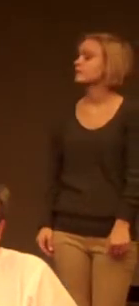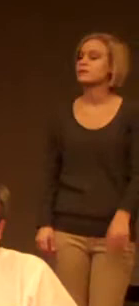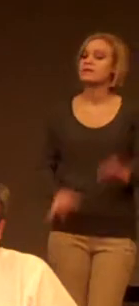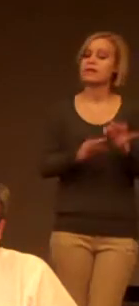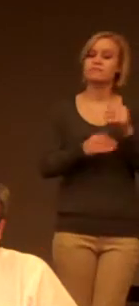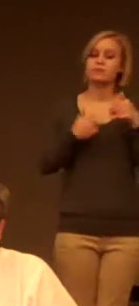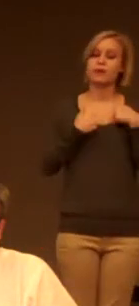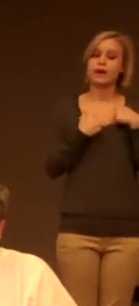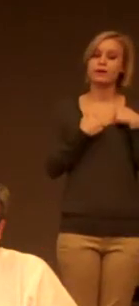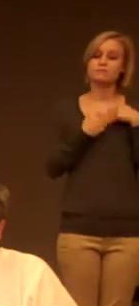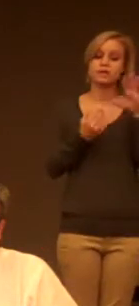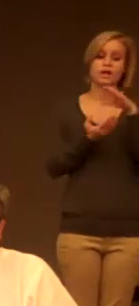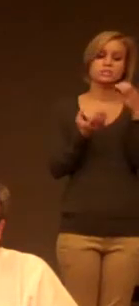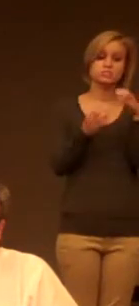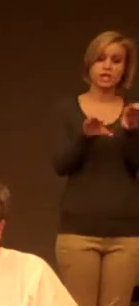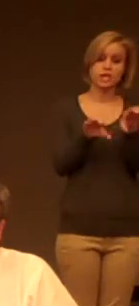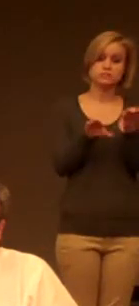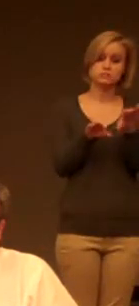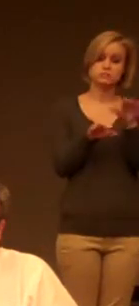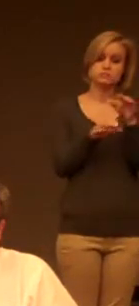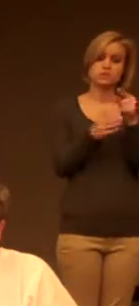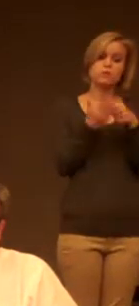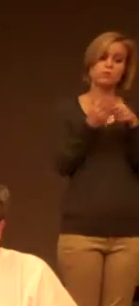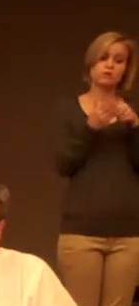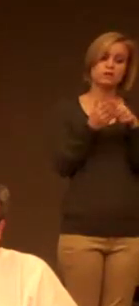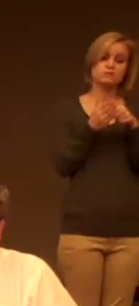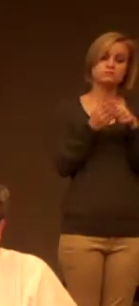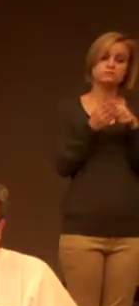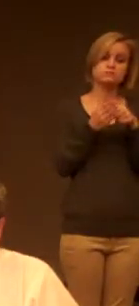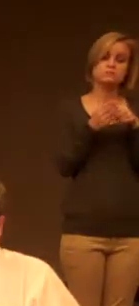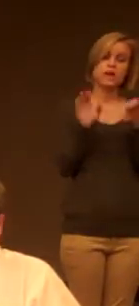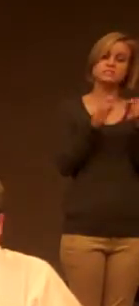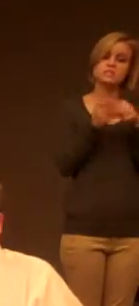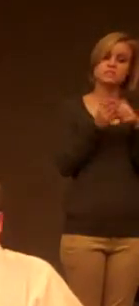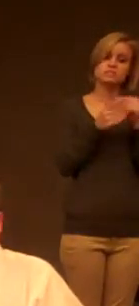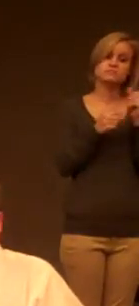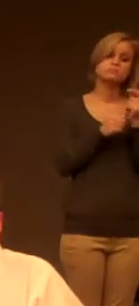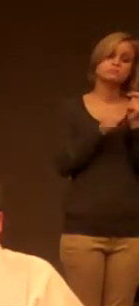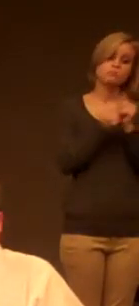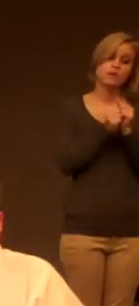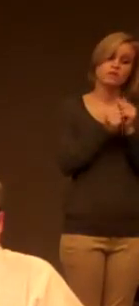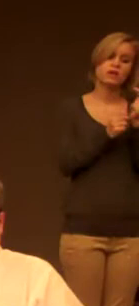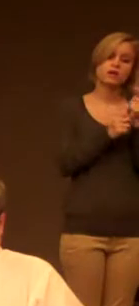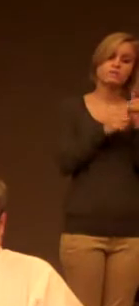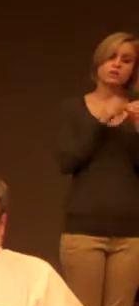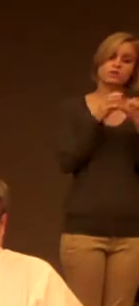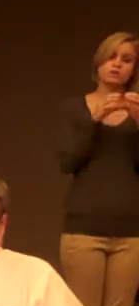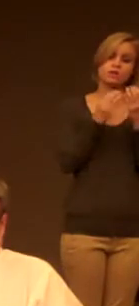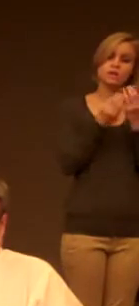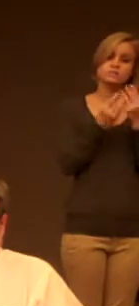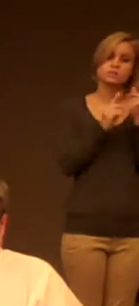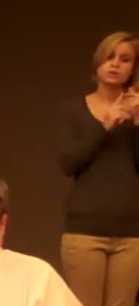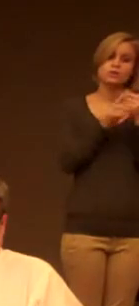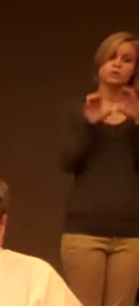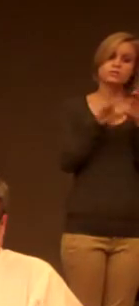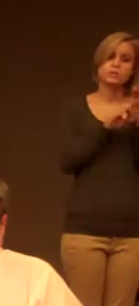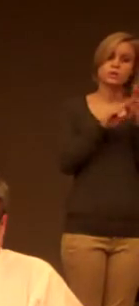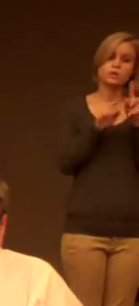if you have a chance, what I would say, and I did this too with a couple classes, we would do tours of